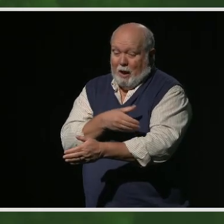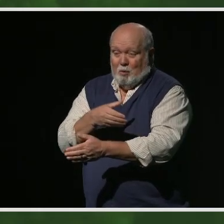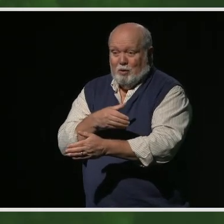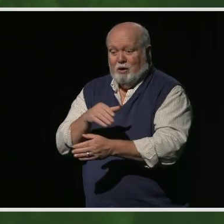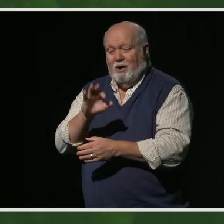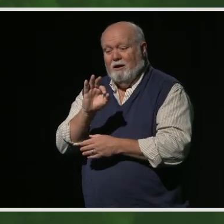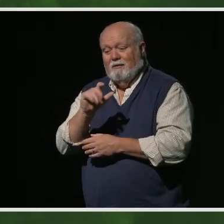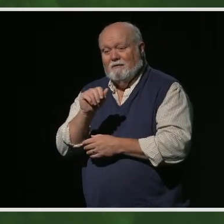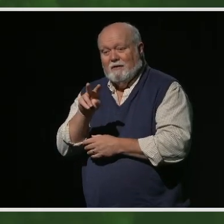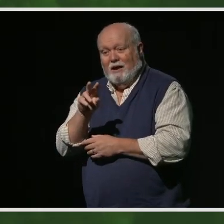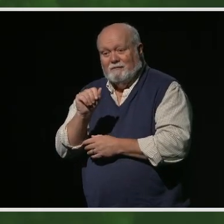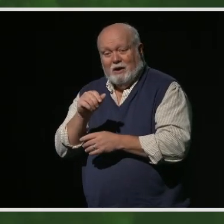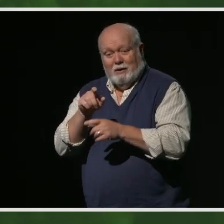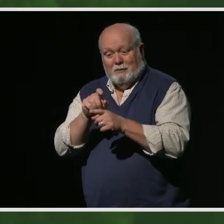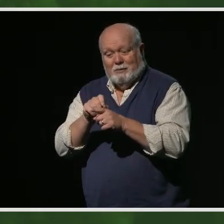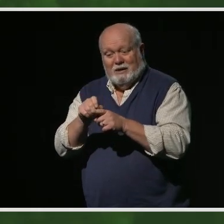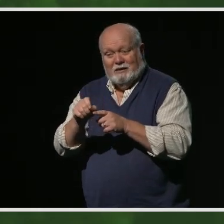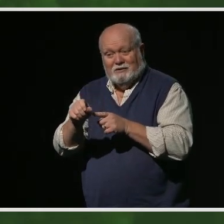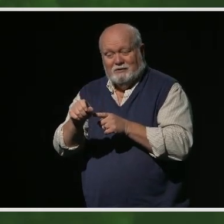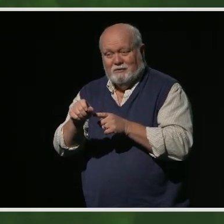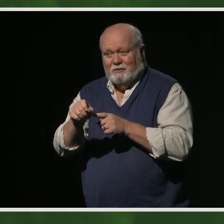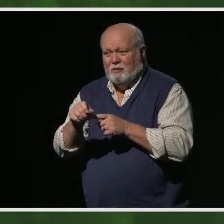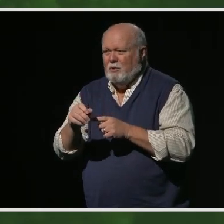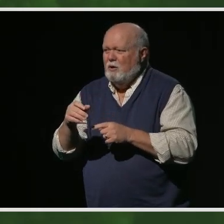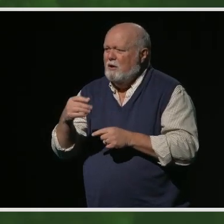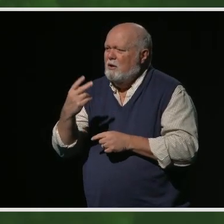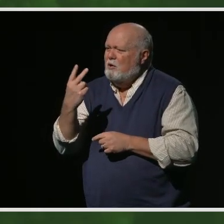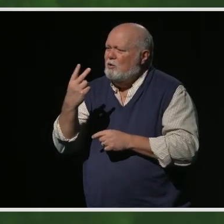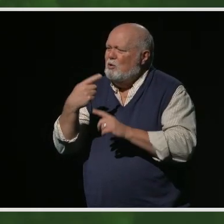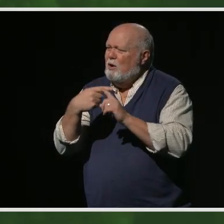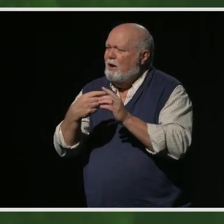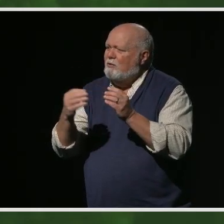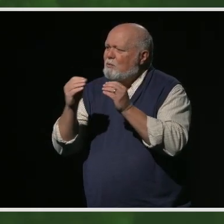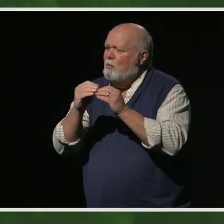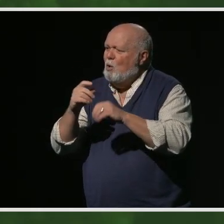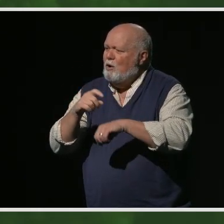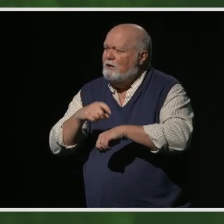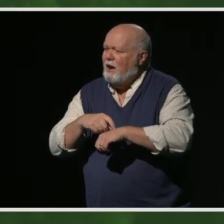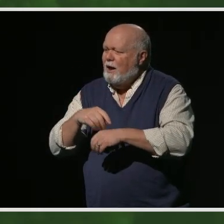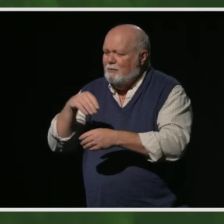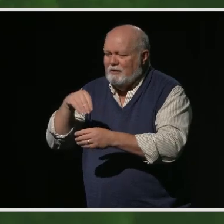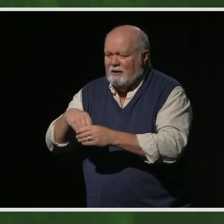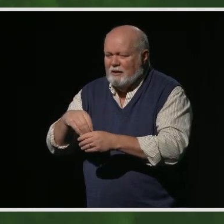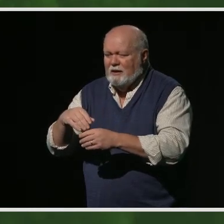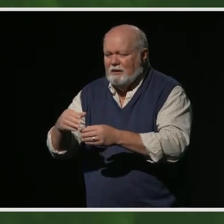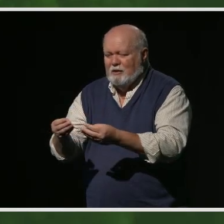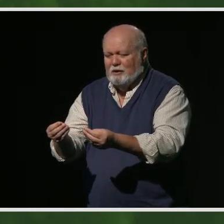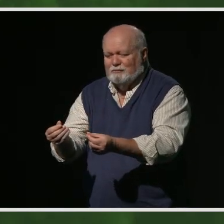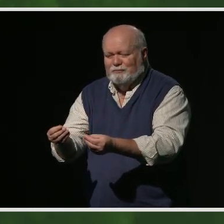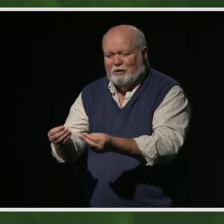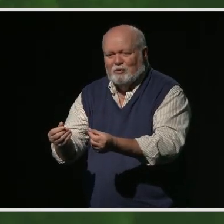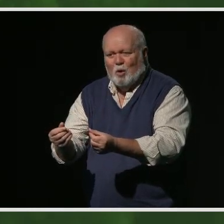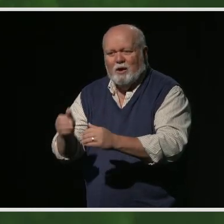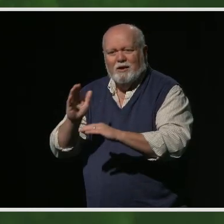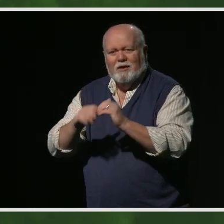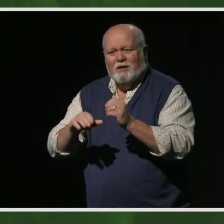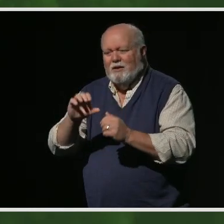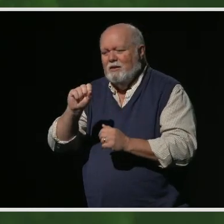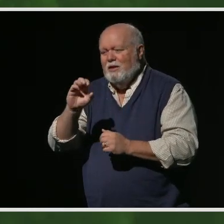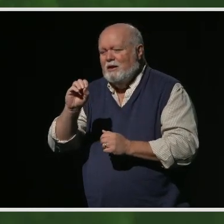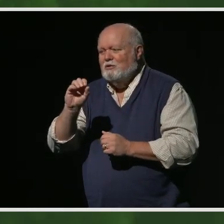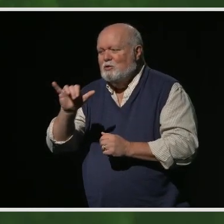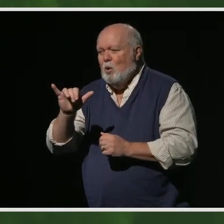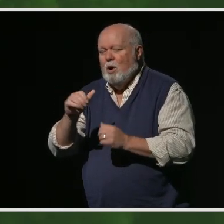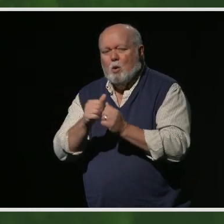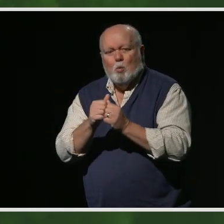crop that is proven to return 2 times more nitrogen to the soil than soybeans without the use of